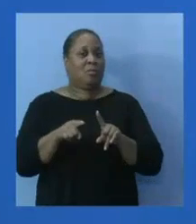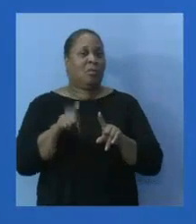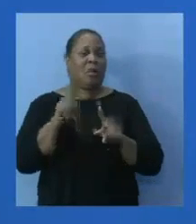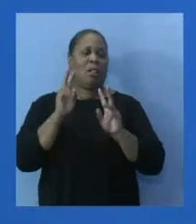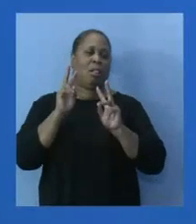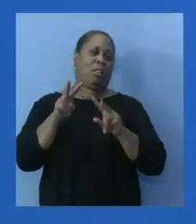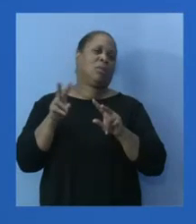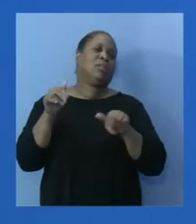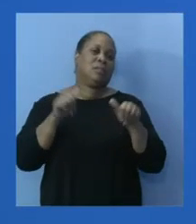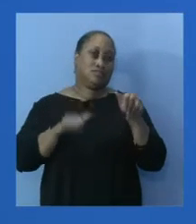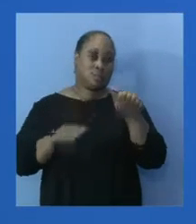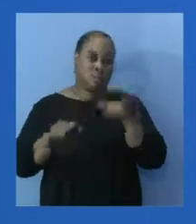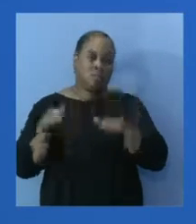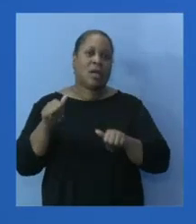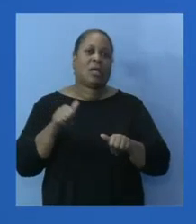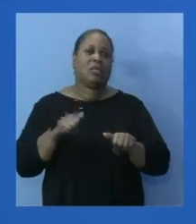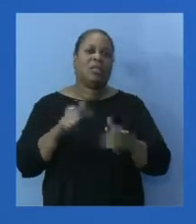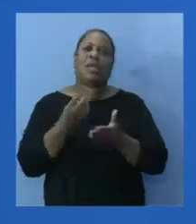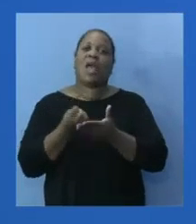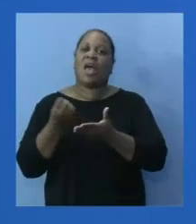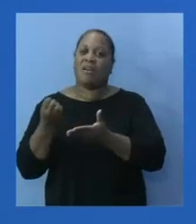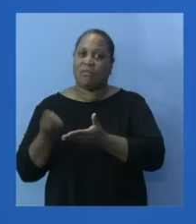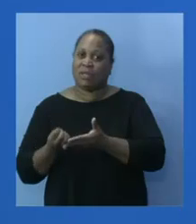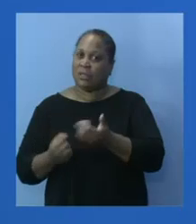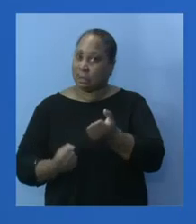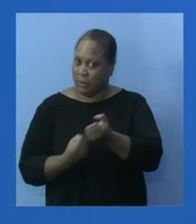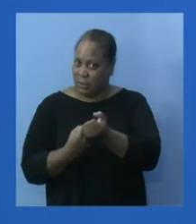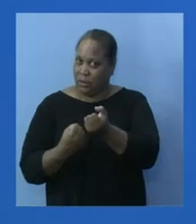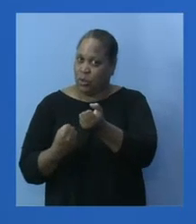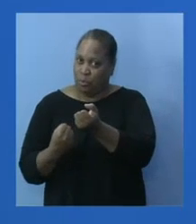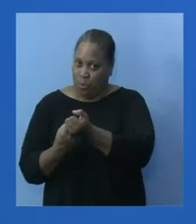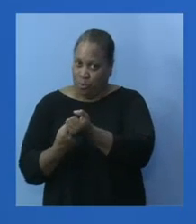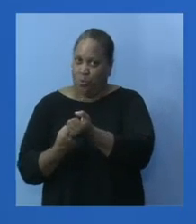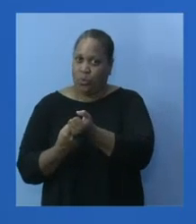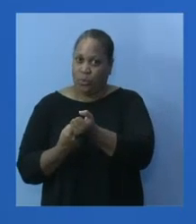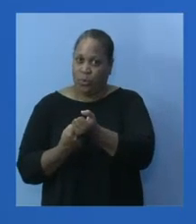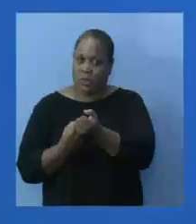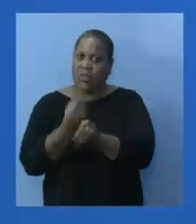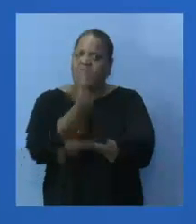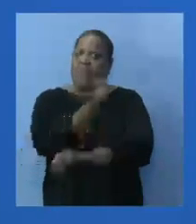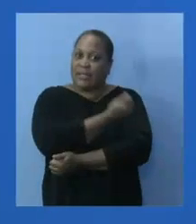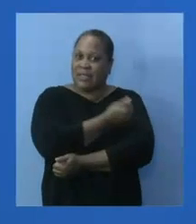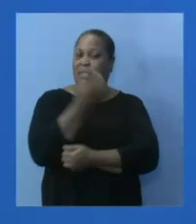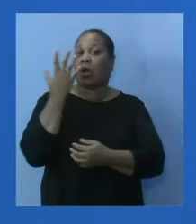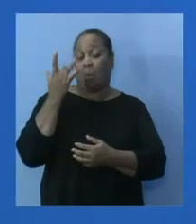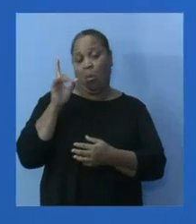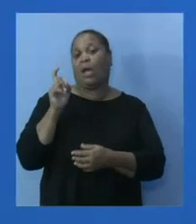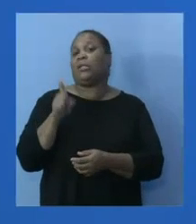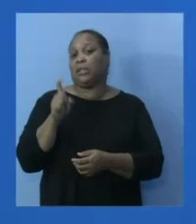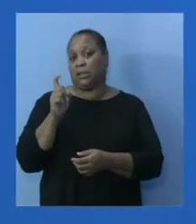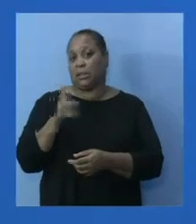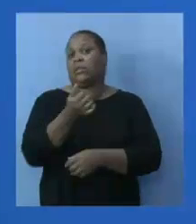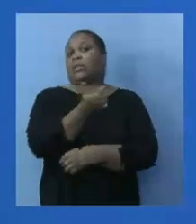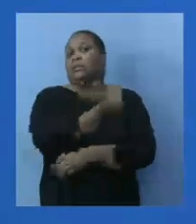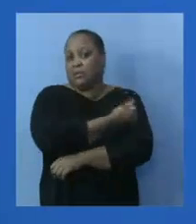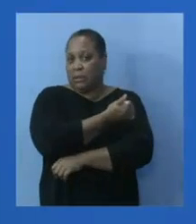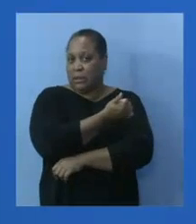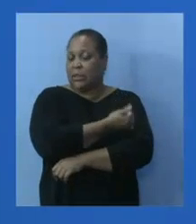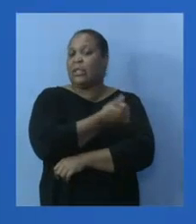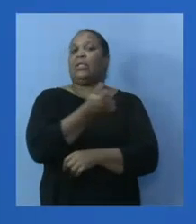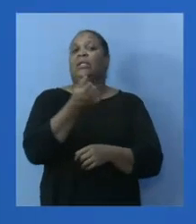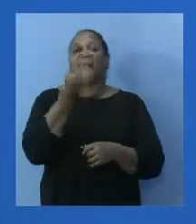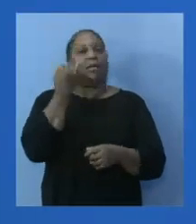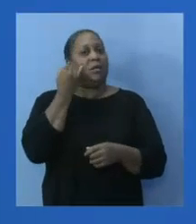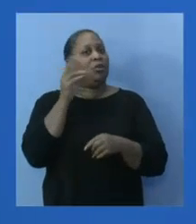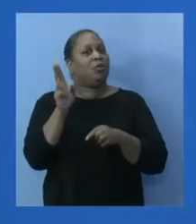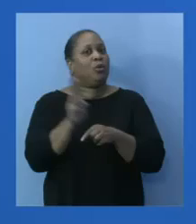science and look at the evidence that supports vaccinations and why it's necessary to get vaccinations. So I think that if we can